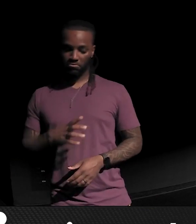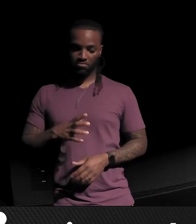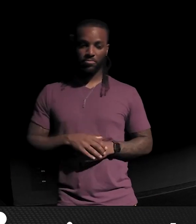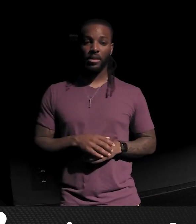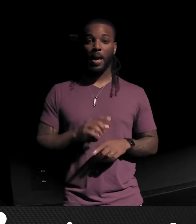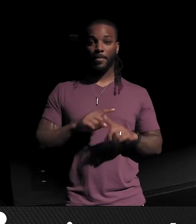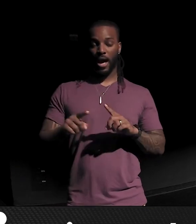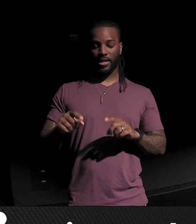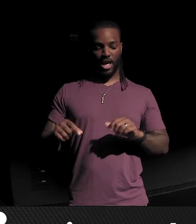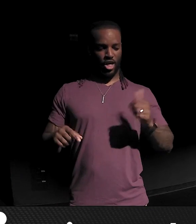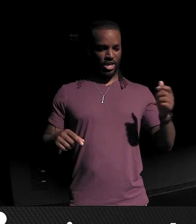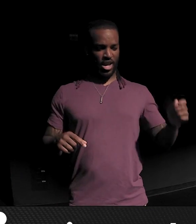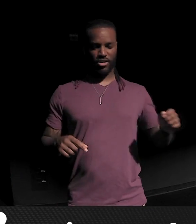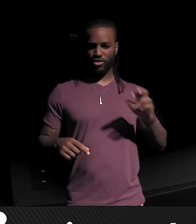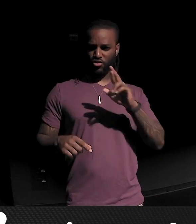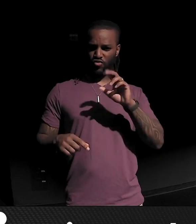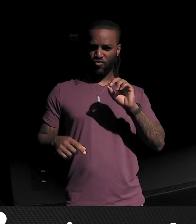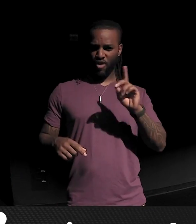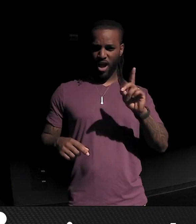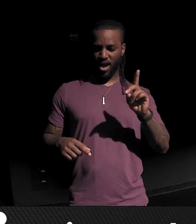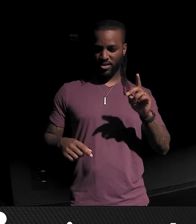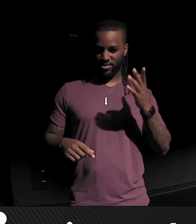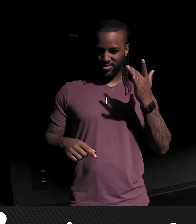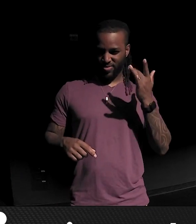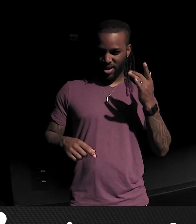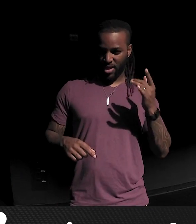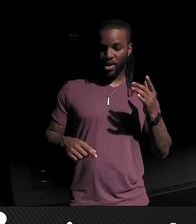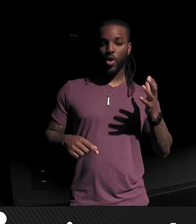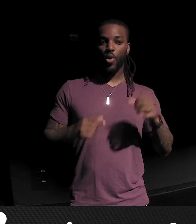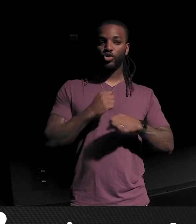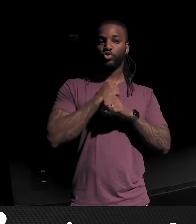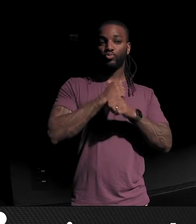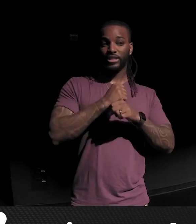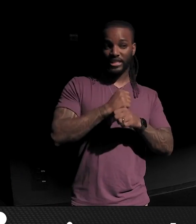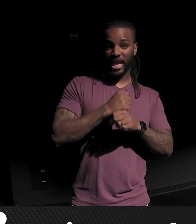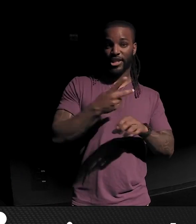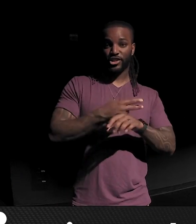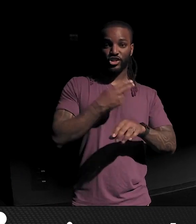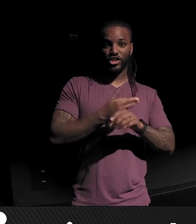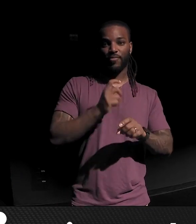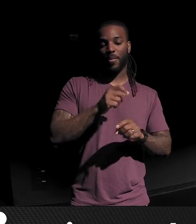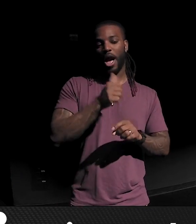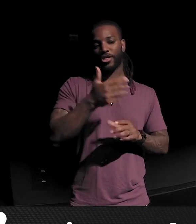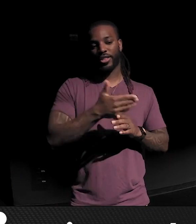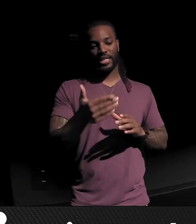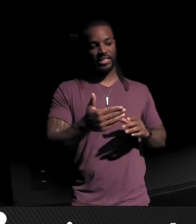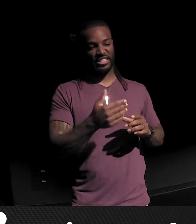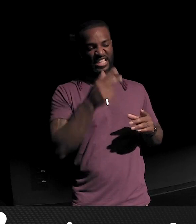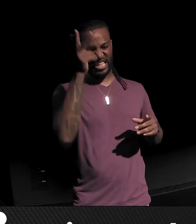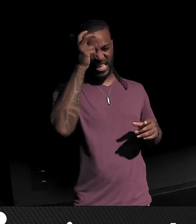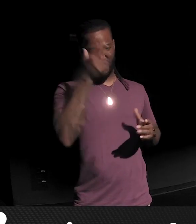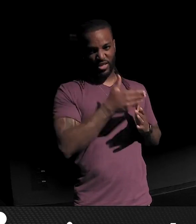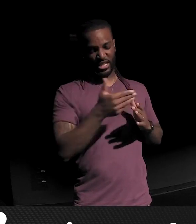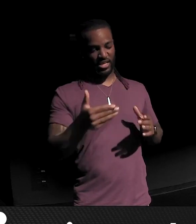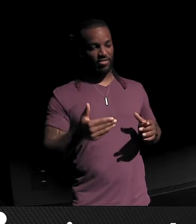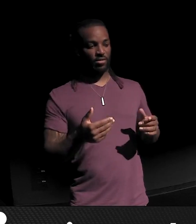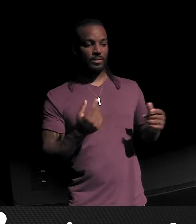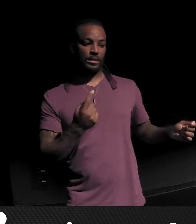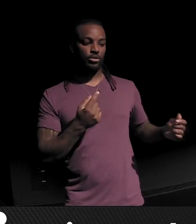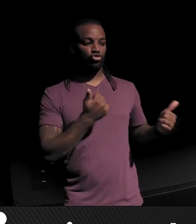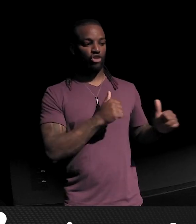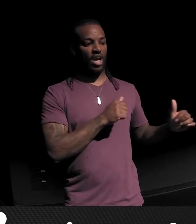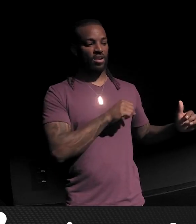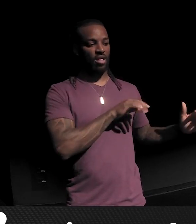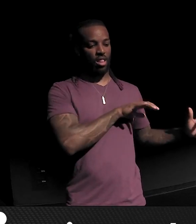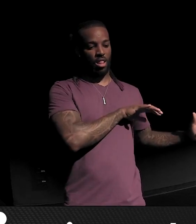other hand, he has a rod. You know why he has a rod? Because he wants to protect those sheep from the things that threaten them, from that which is going to come against